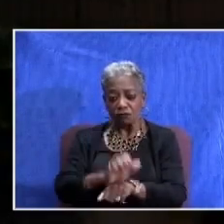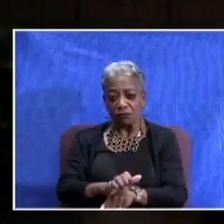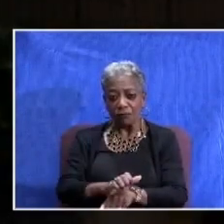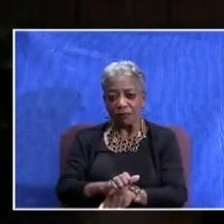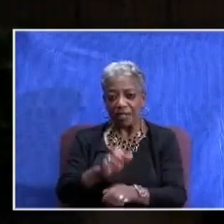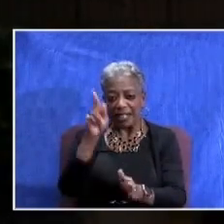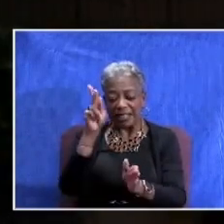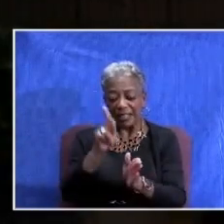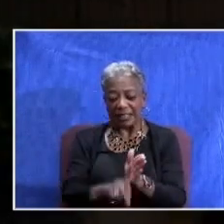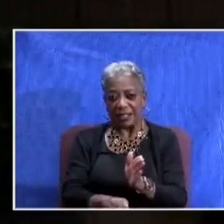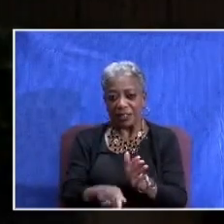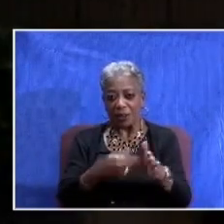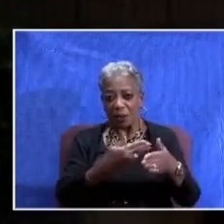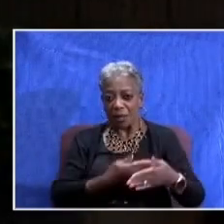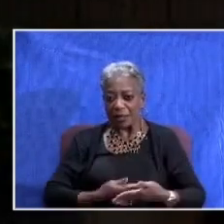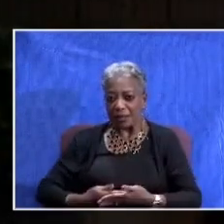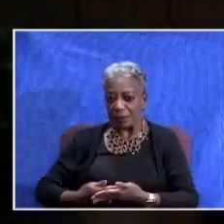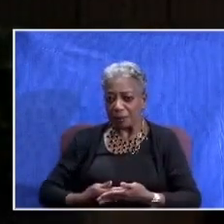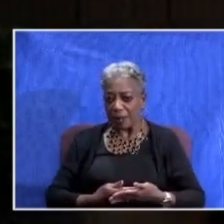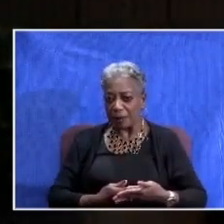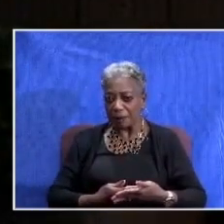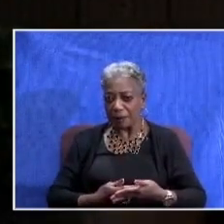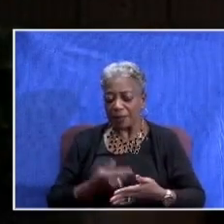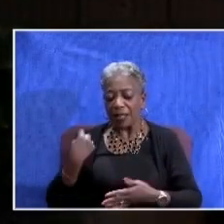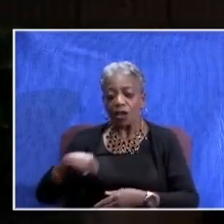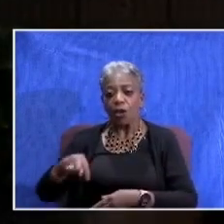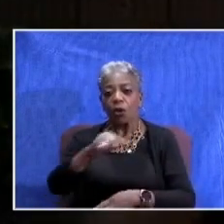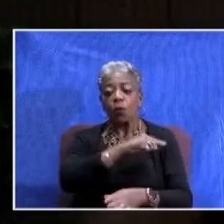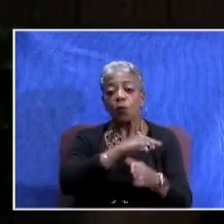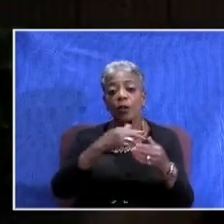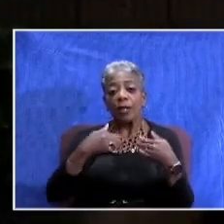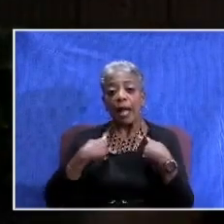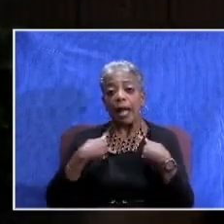race theory, because you got a justice claim.